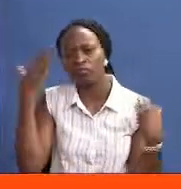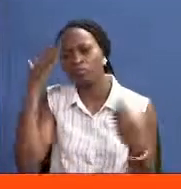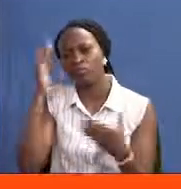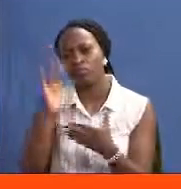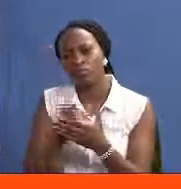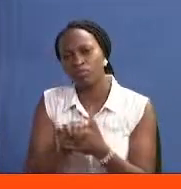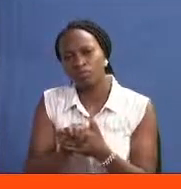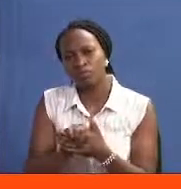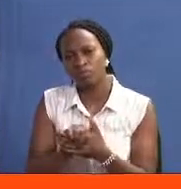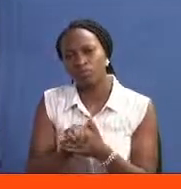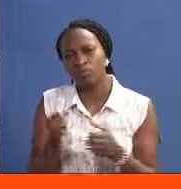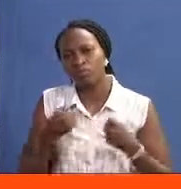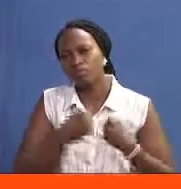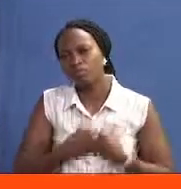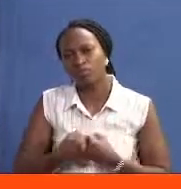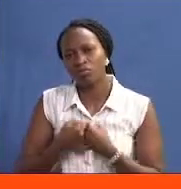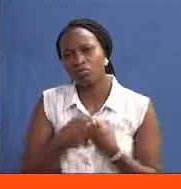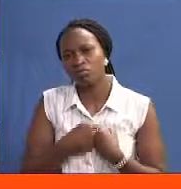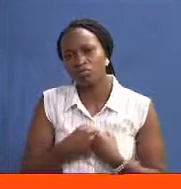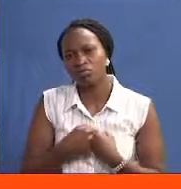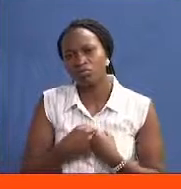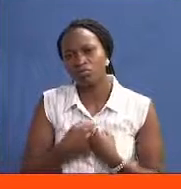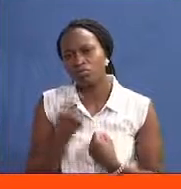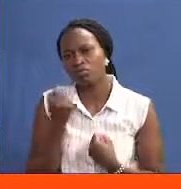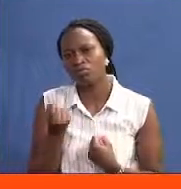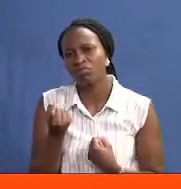it's a major challenge per se. It is depends on how